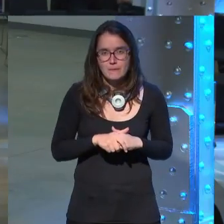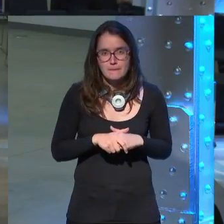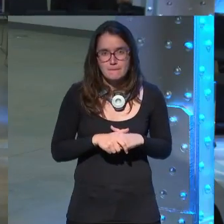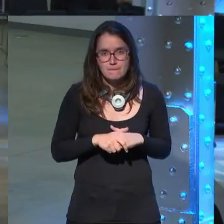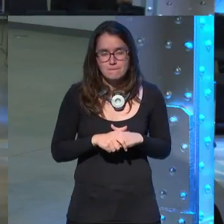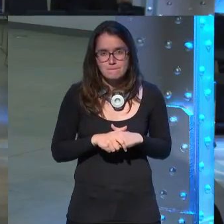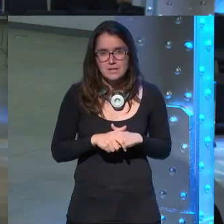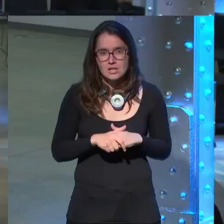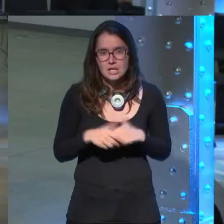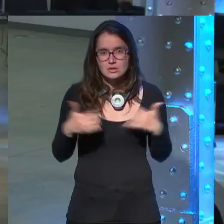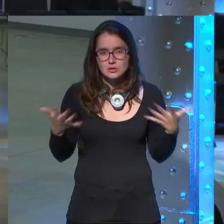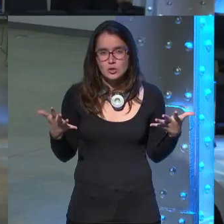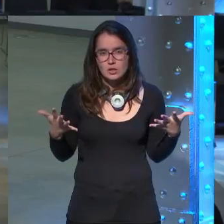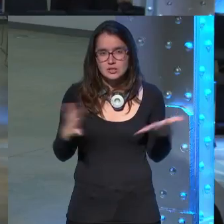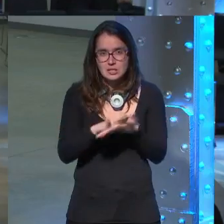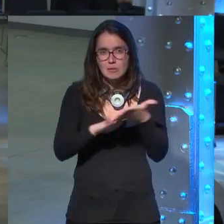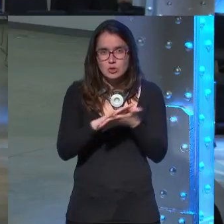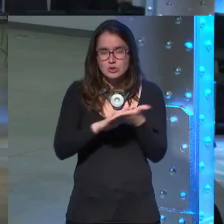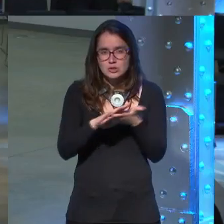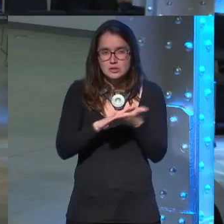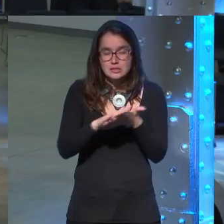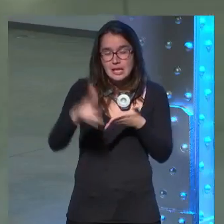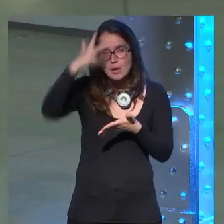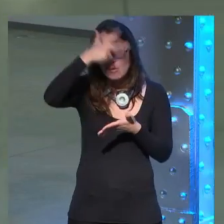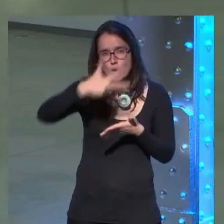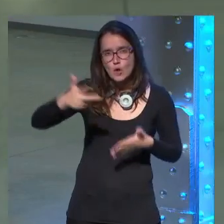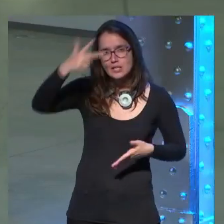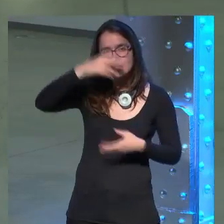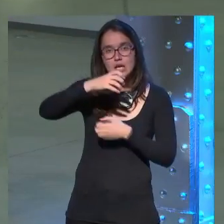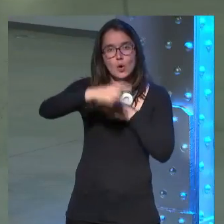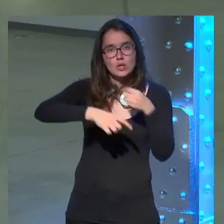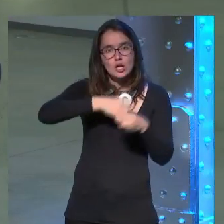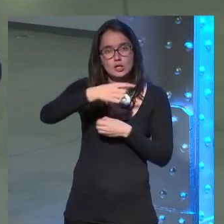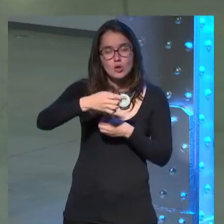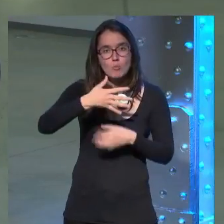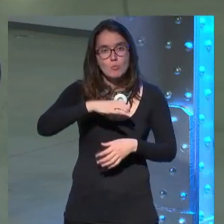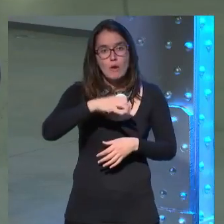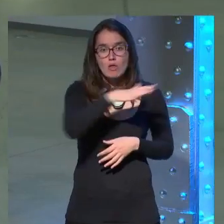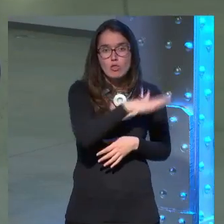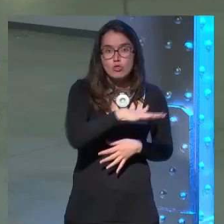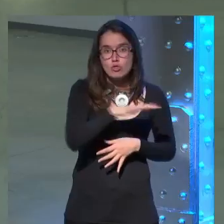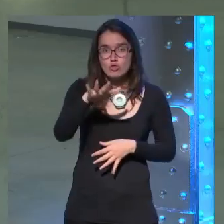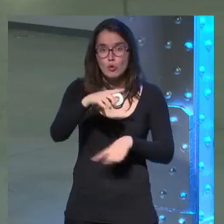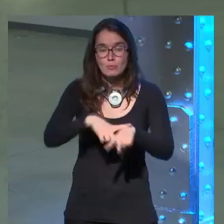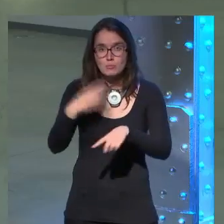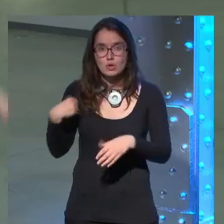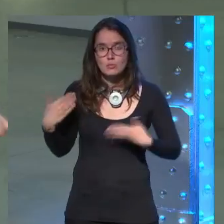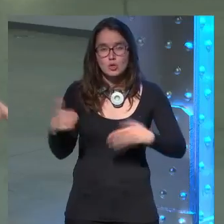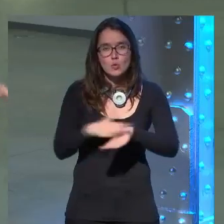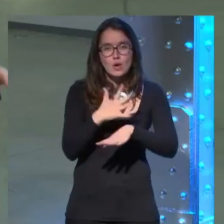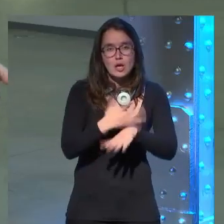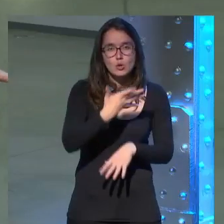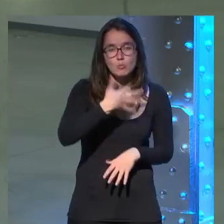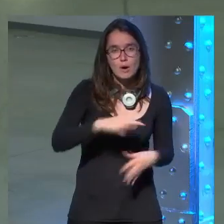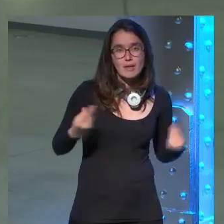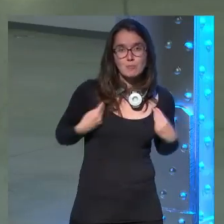Schrödinger's cat is this hypothesis that if an electron can be two places at the same time, then a cat can be alive and